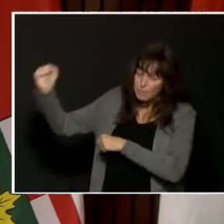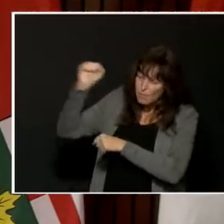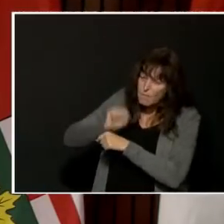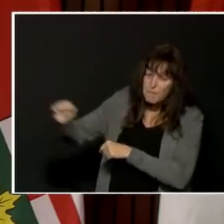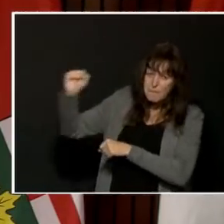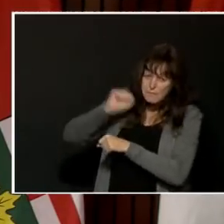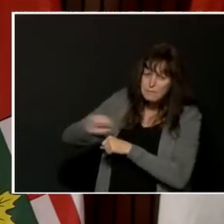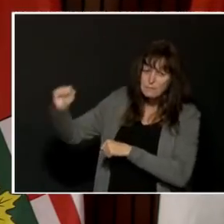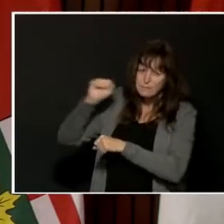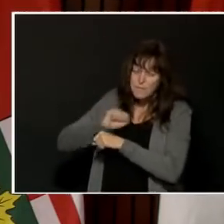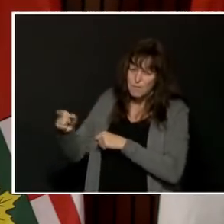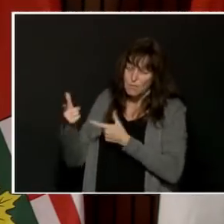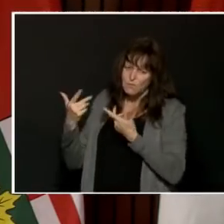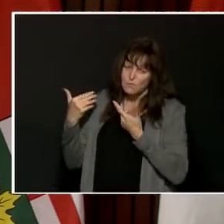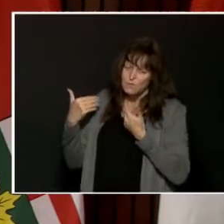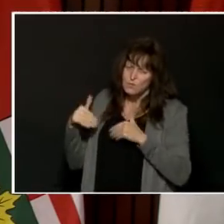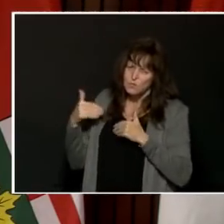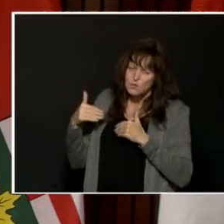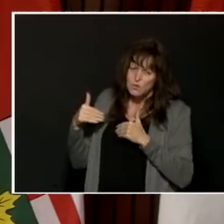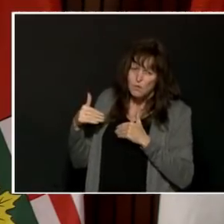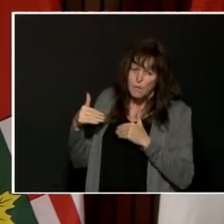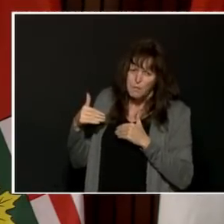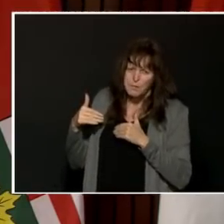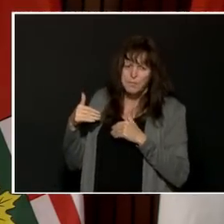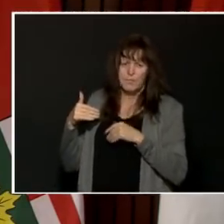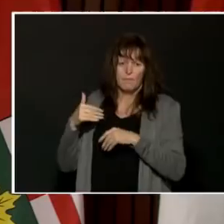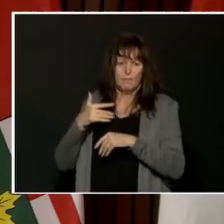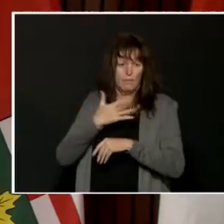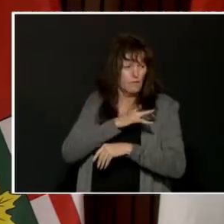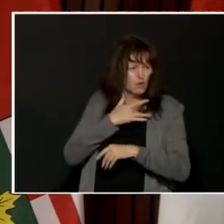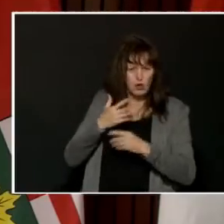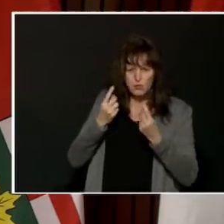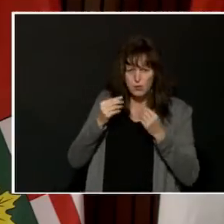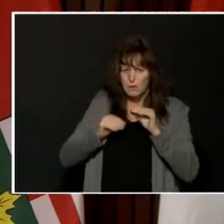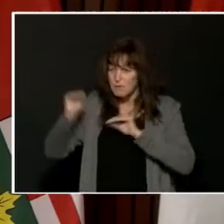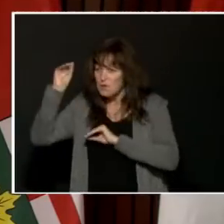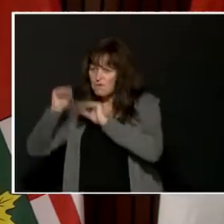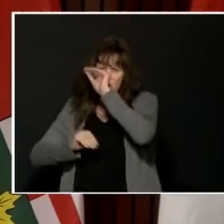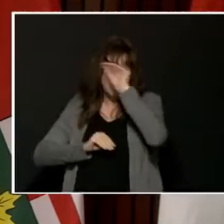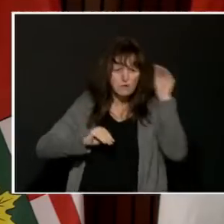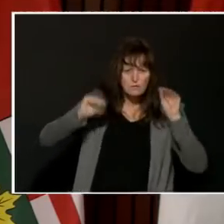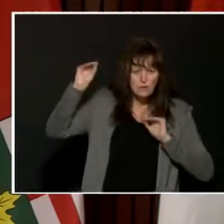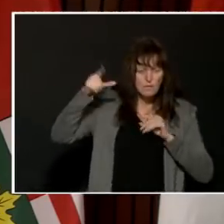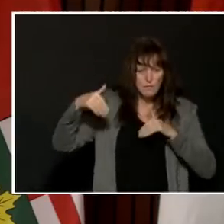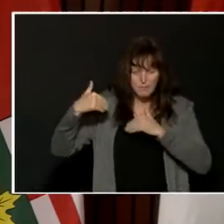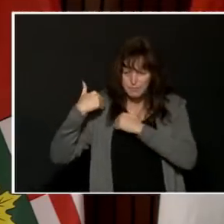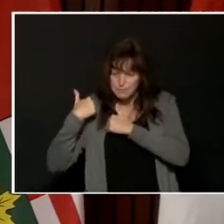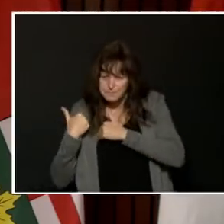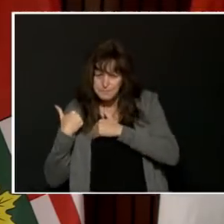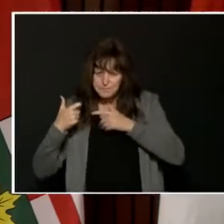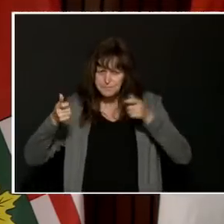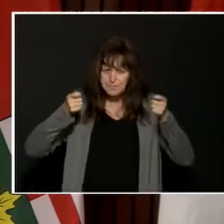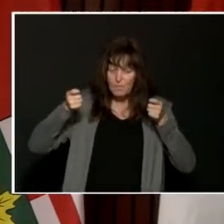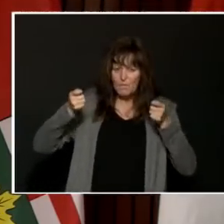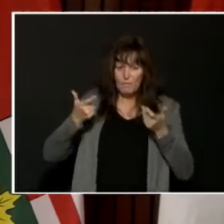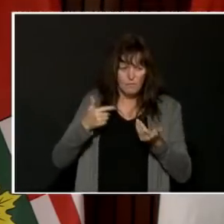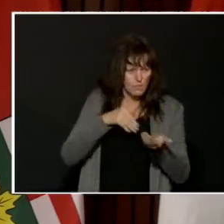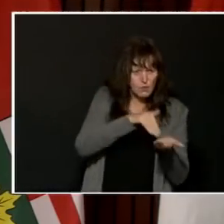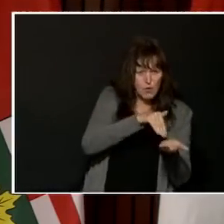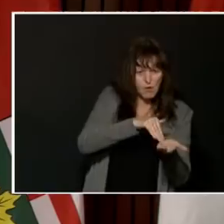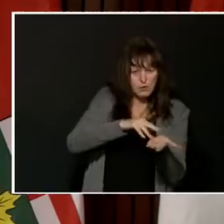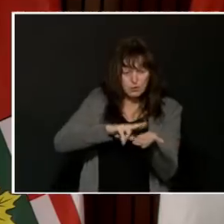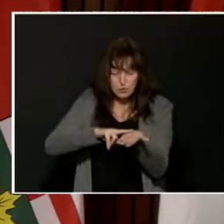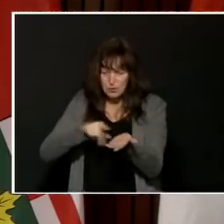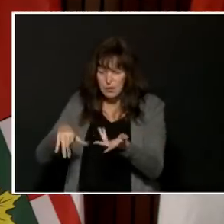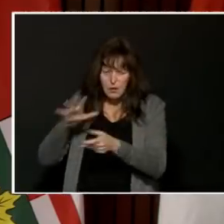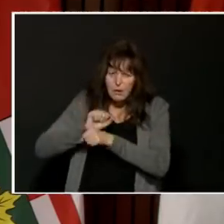look at what they've done in terms of moving patients around the province to try to manage load, if you look at how hard doctors and nurses have worked, I